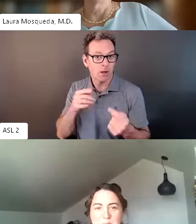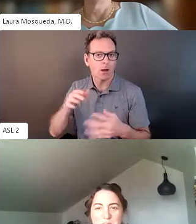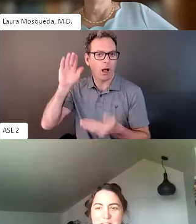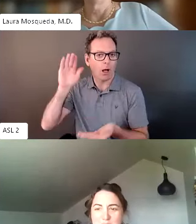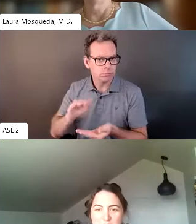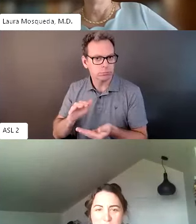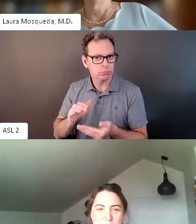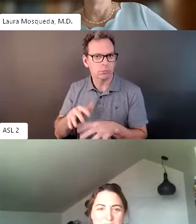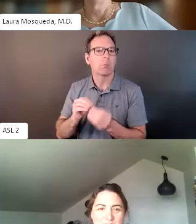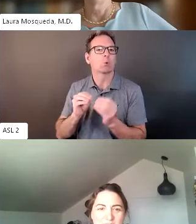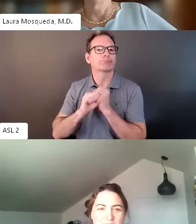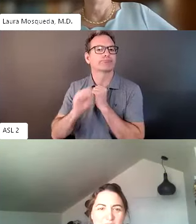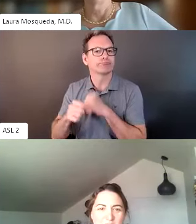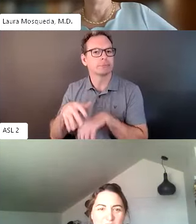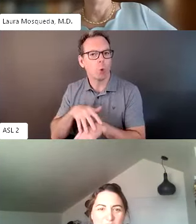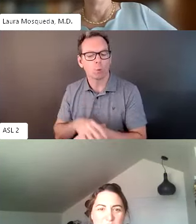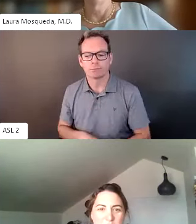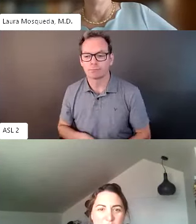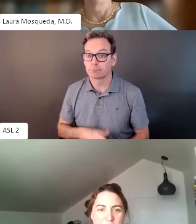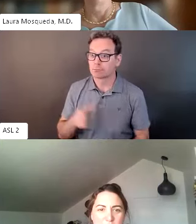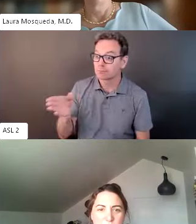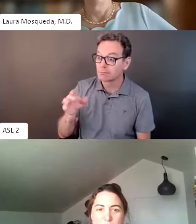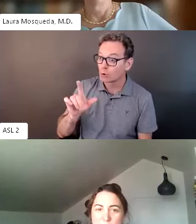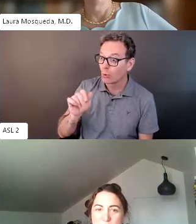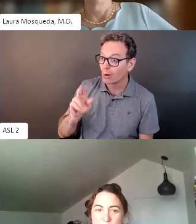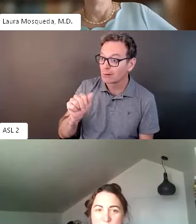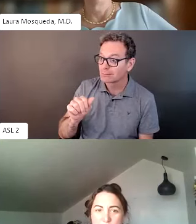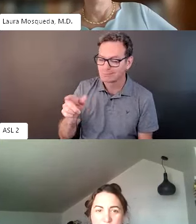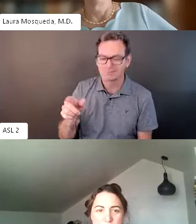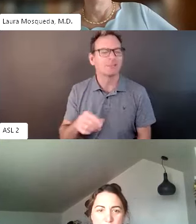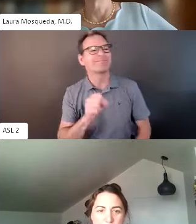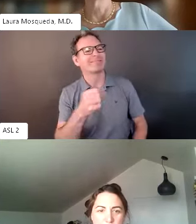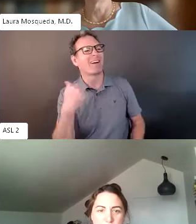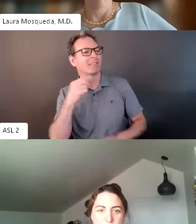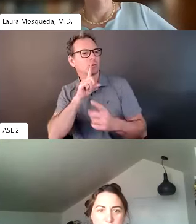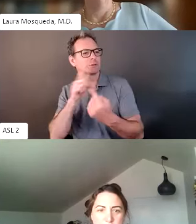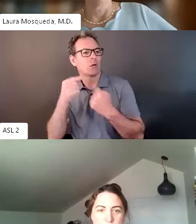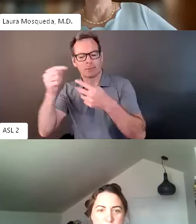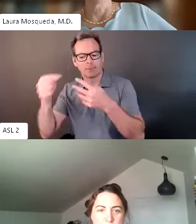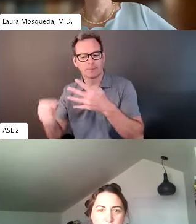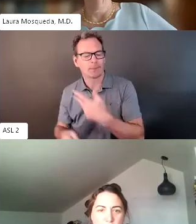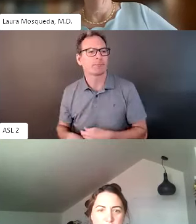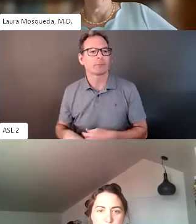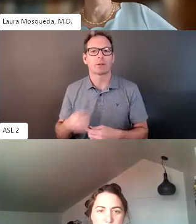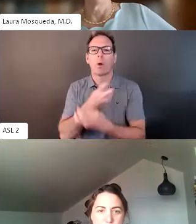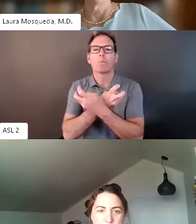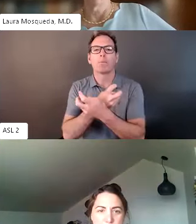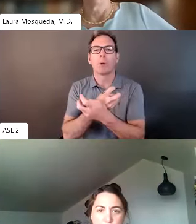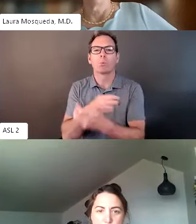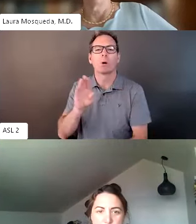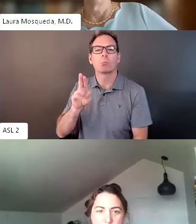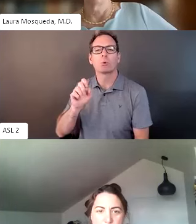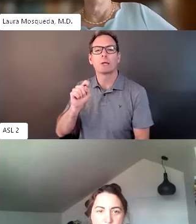Yes, so we're getting a lot of responses. So we're getting brittle bones, falls,